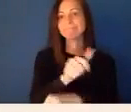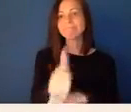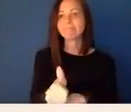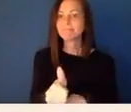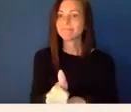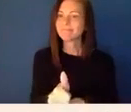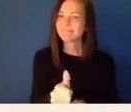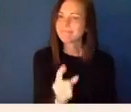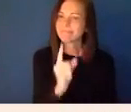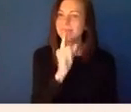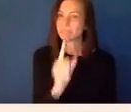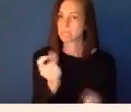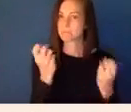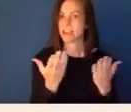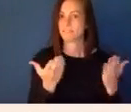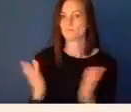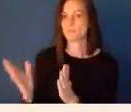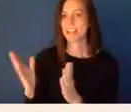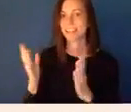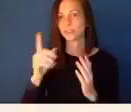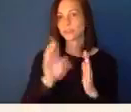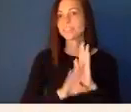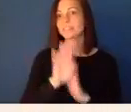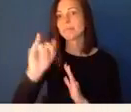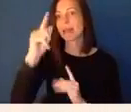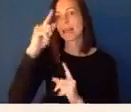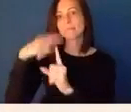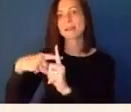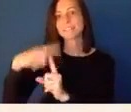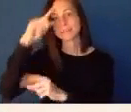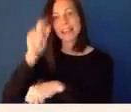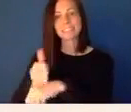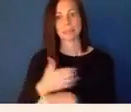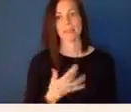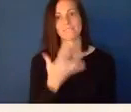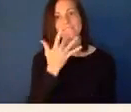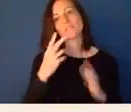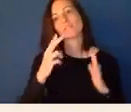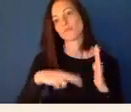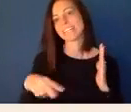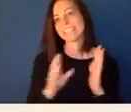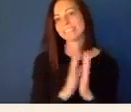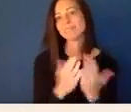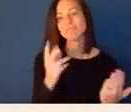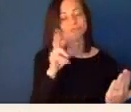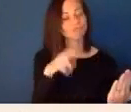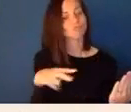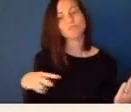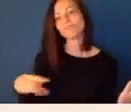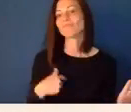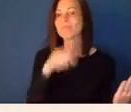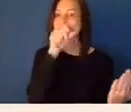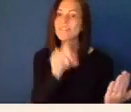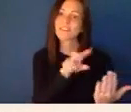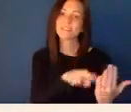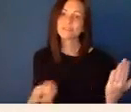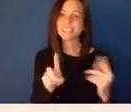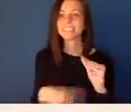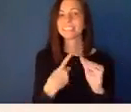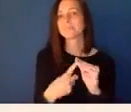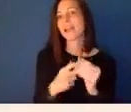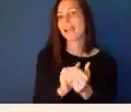of ways to develop a positive mindset. I think my favorite way is reading. I love to read about mindset building